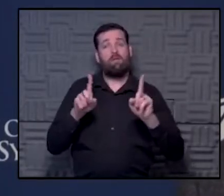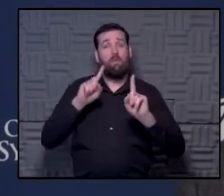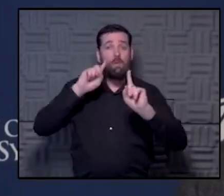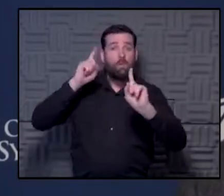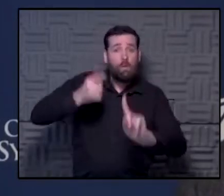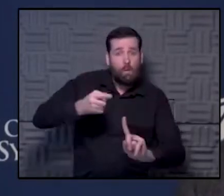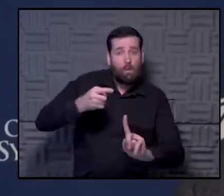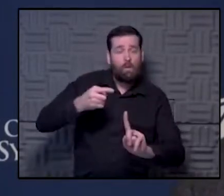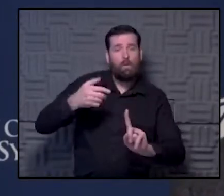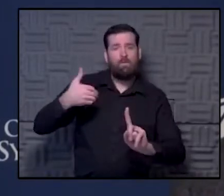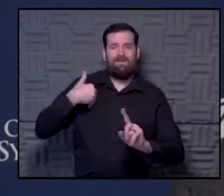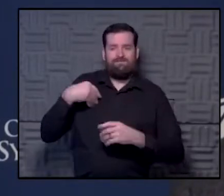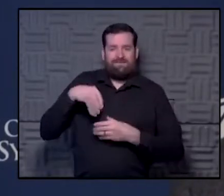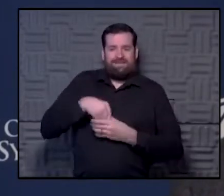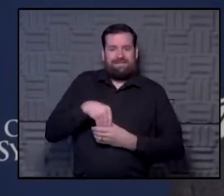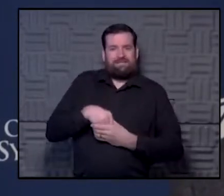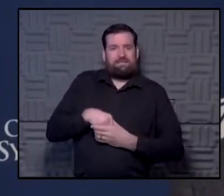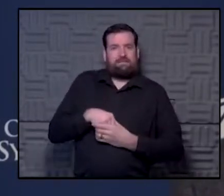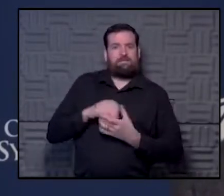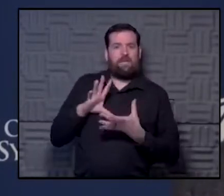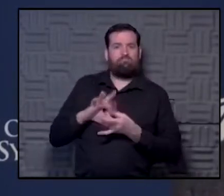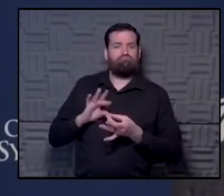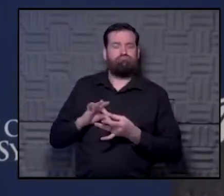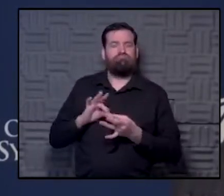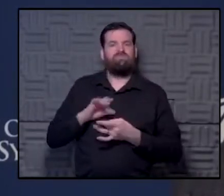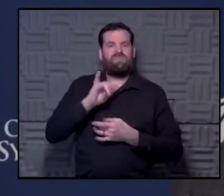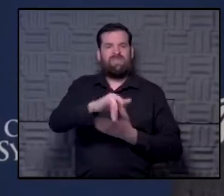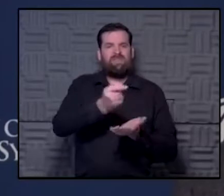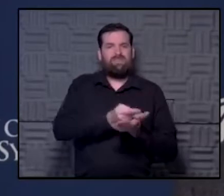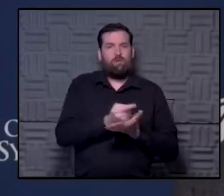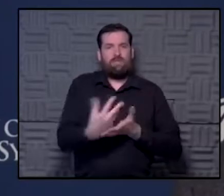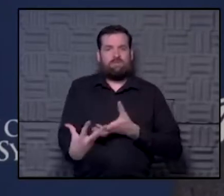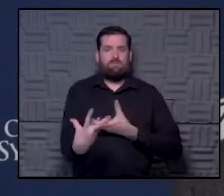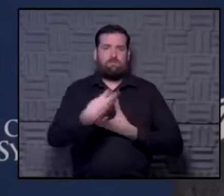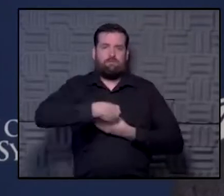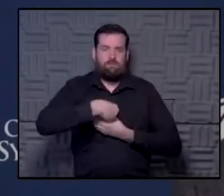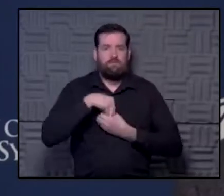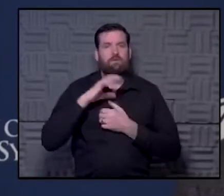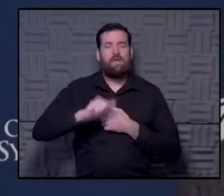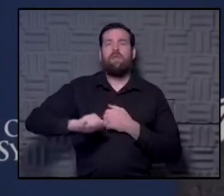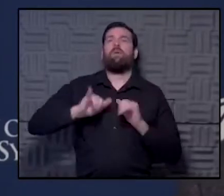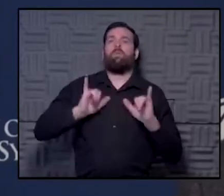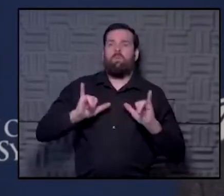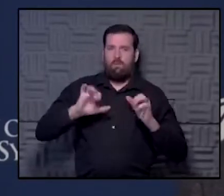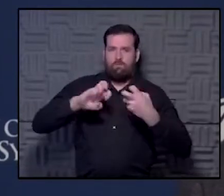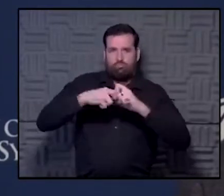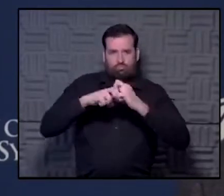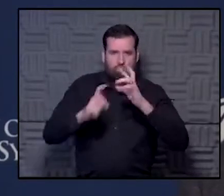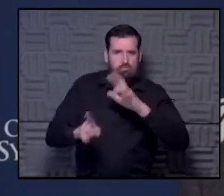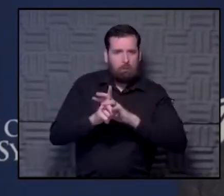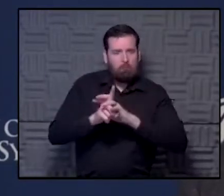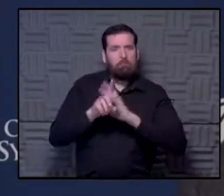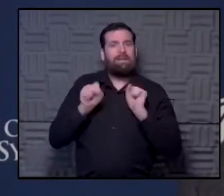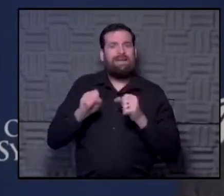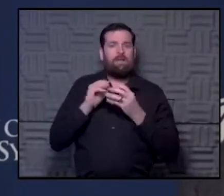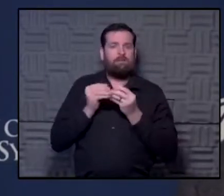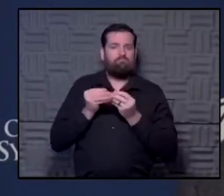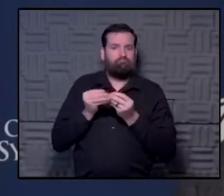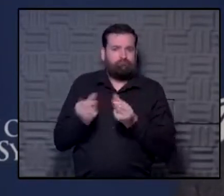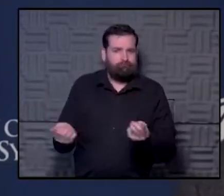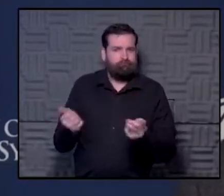have an internalized voice of that therapist in your mind that can get you through situations. So it's very similar to